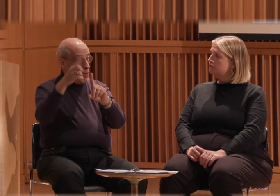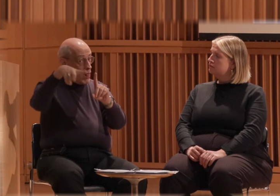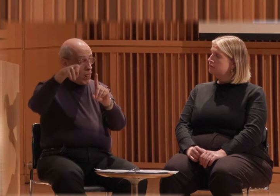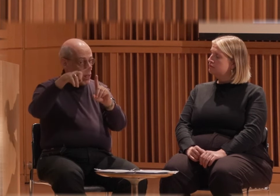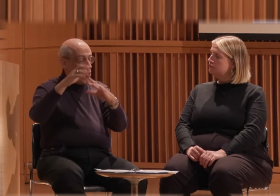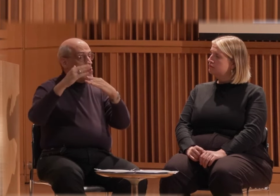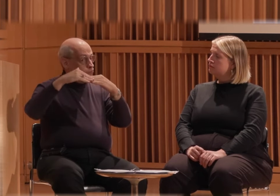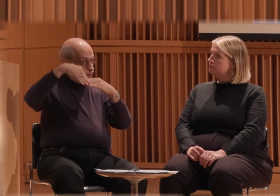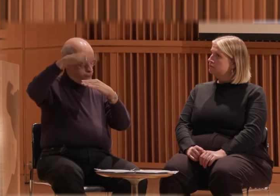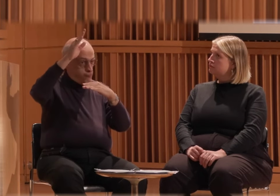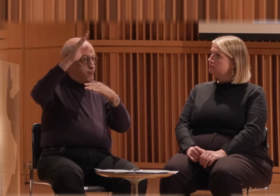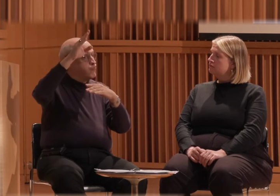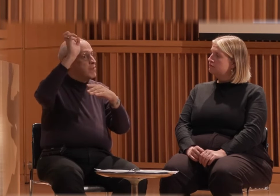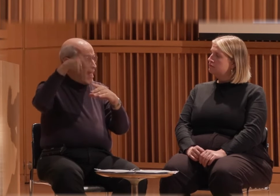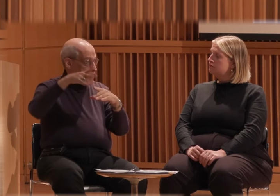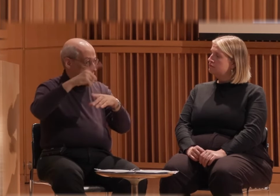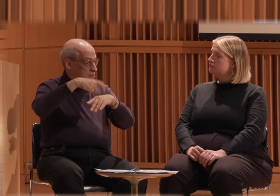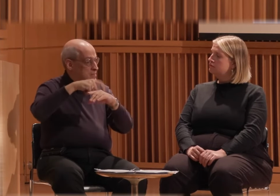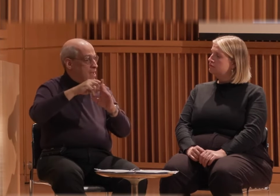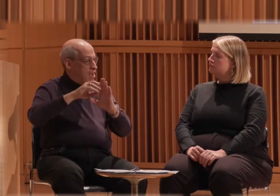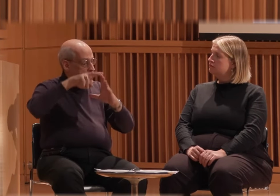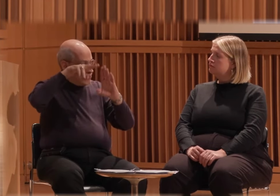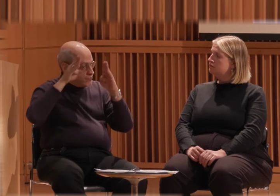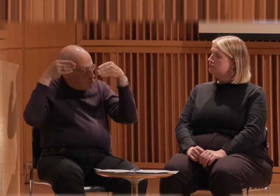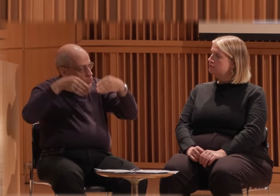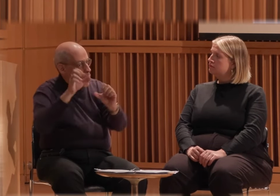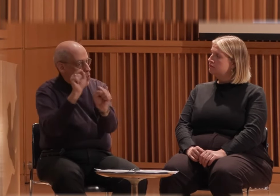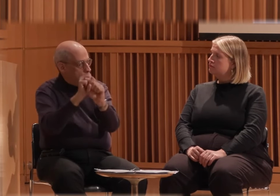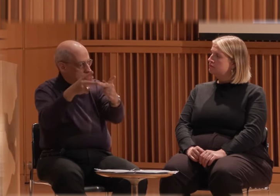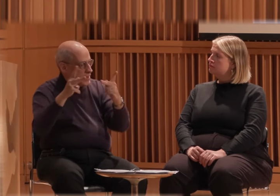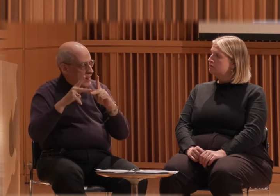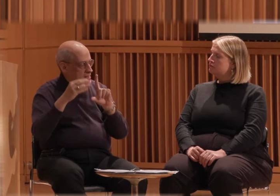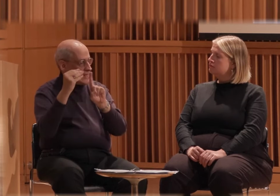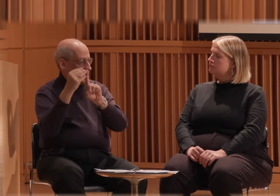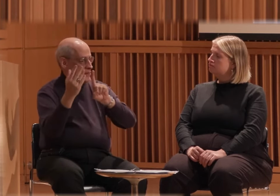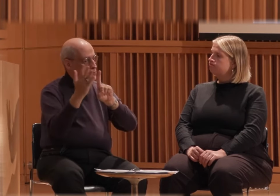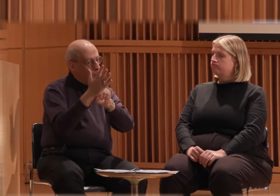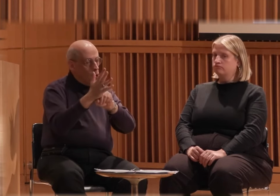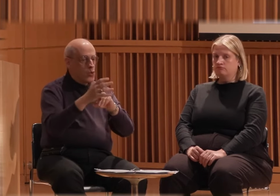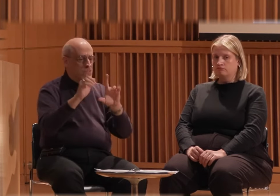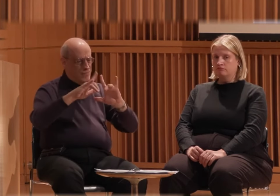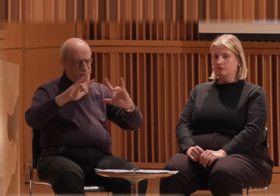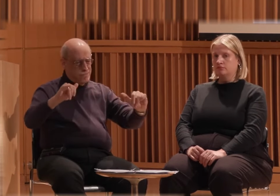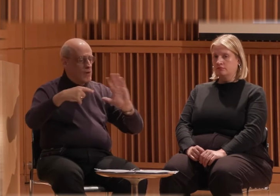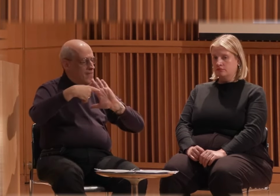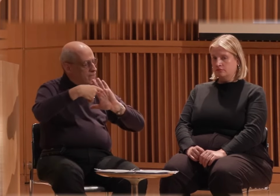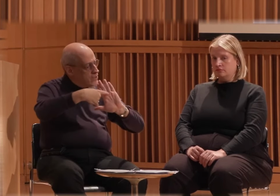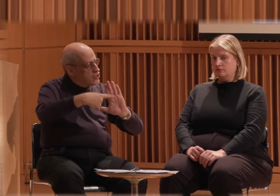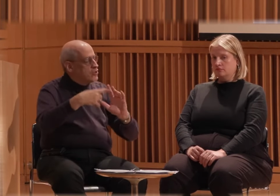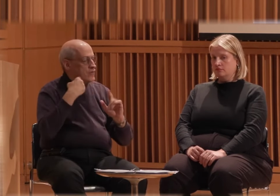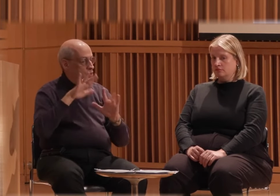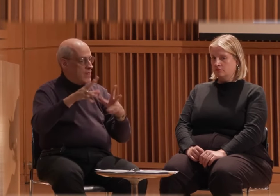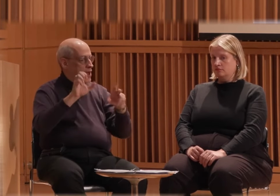more than 50% of their time in a workplace and are exposed to all the features of